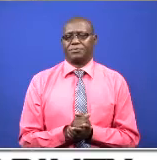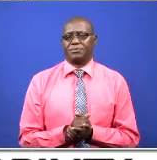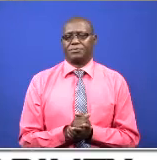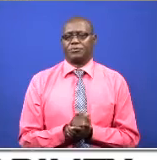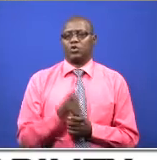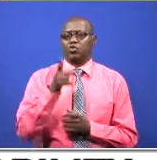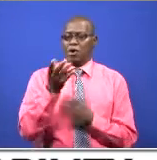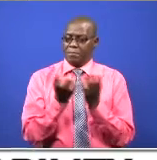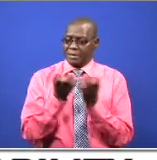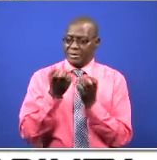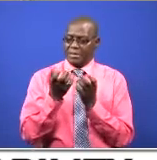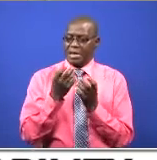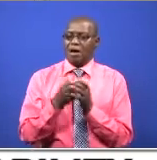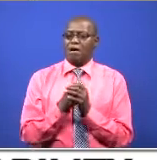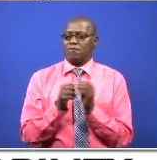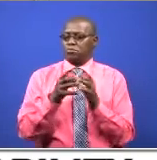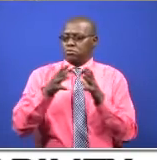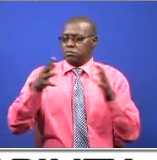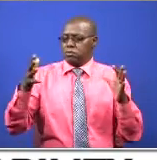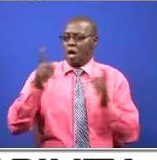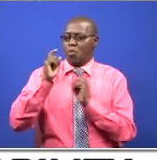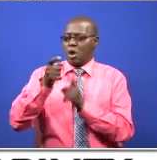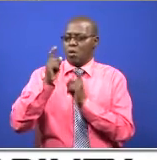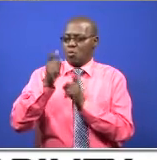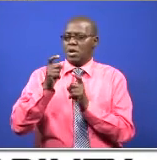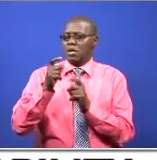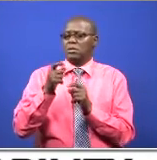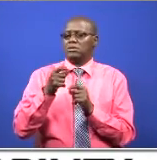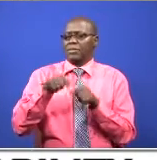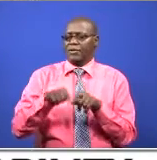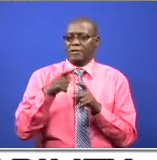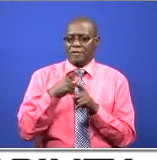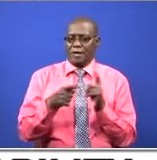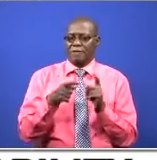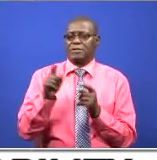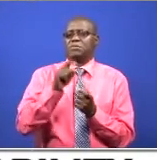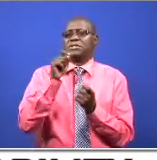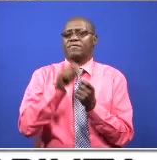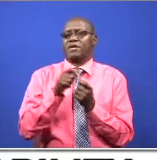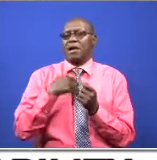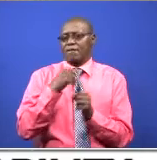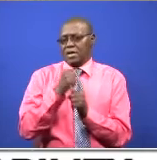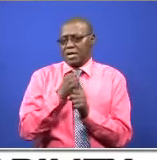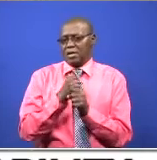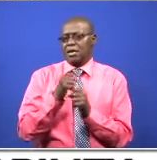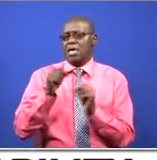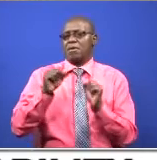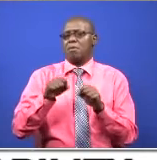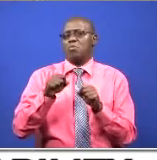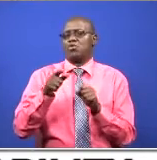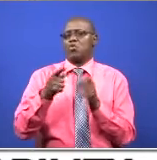this year. Maybe you could talk about that and maybe what specific things you've done to enable you to win the awards you've